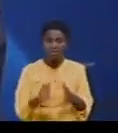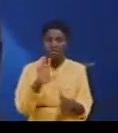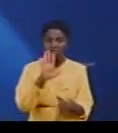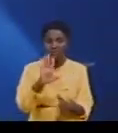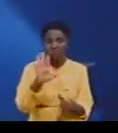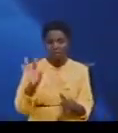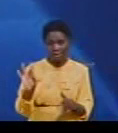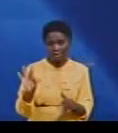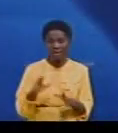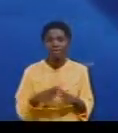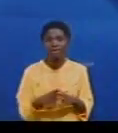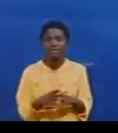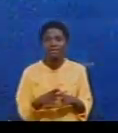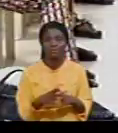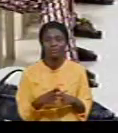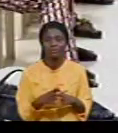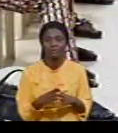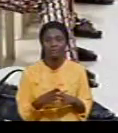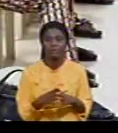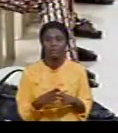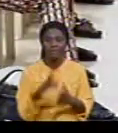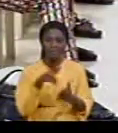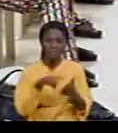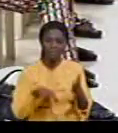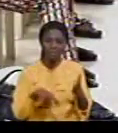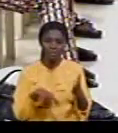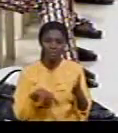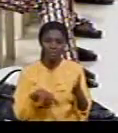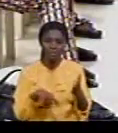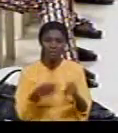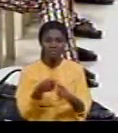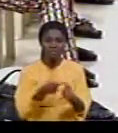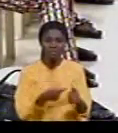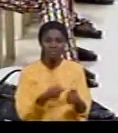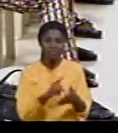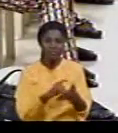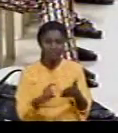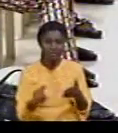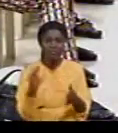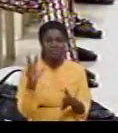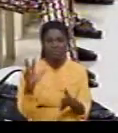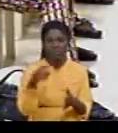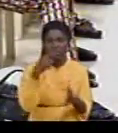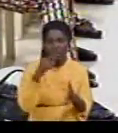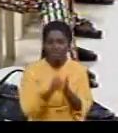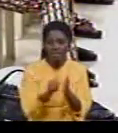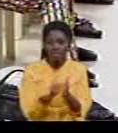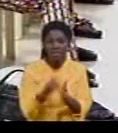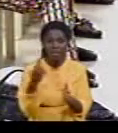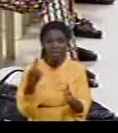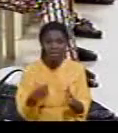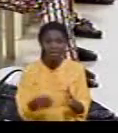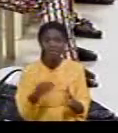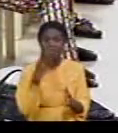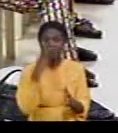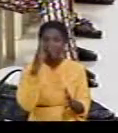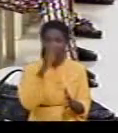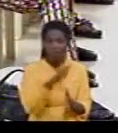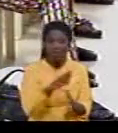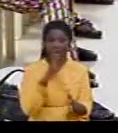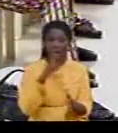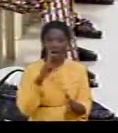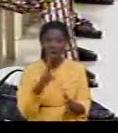58. Psalm 58, I'm reading from verse 3. It says, the wicked are